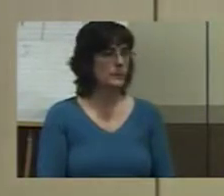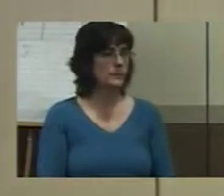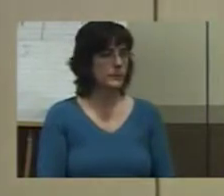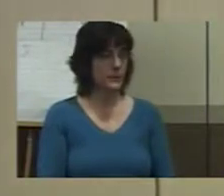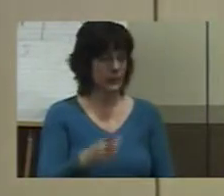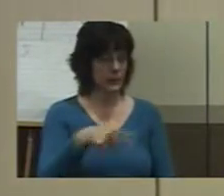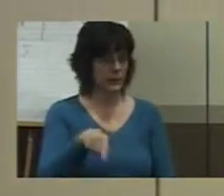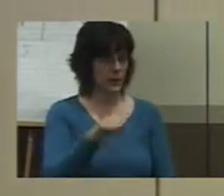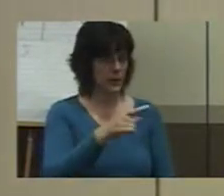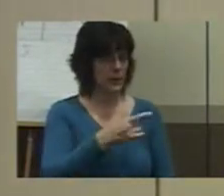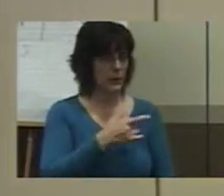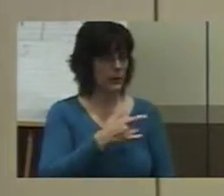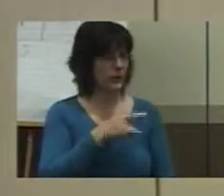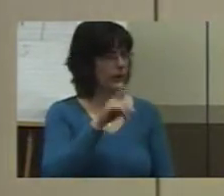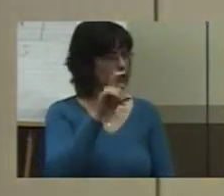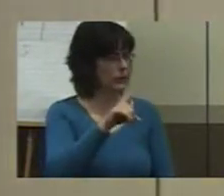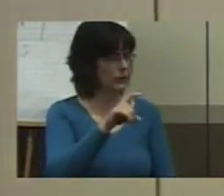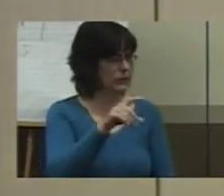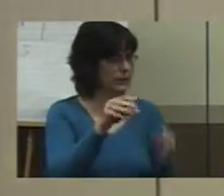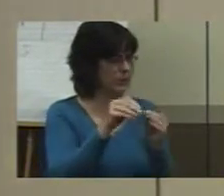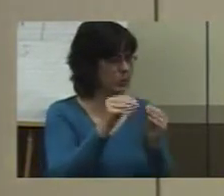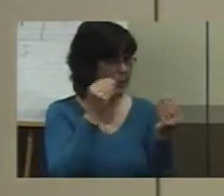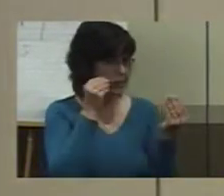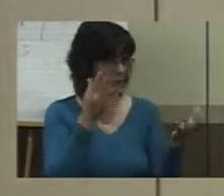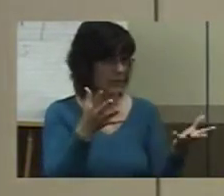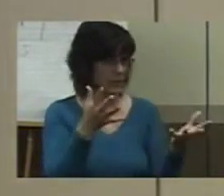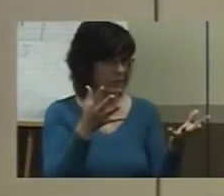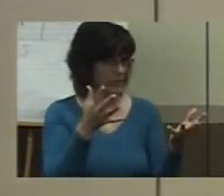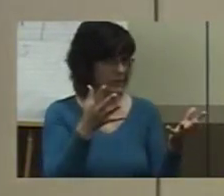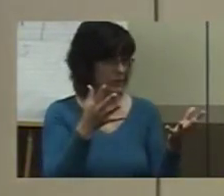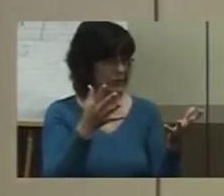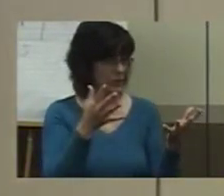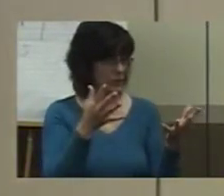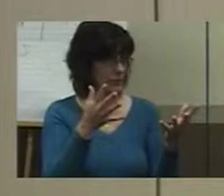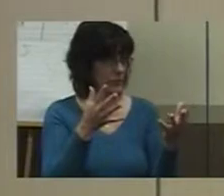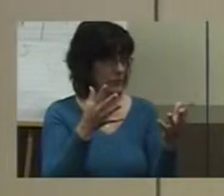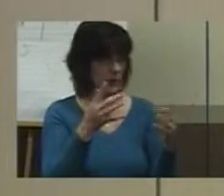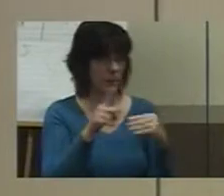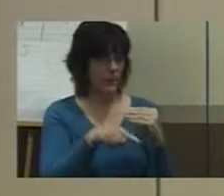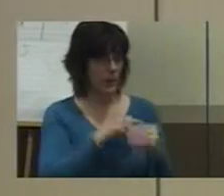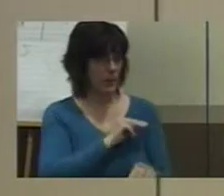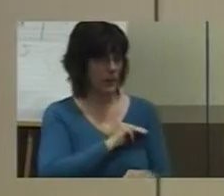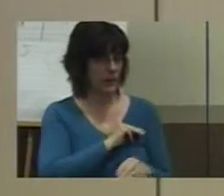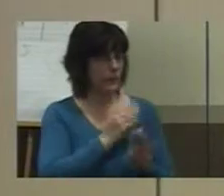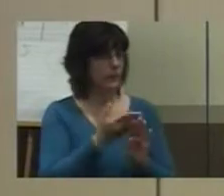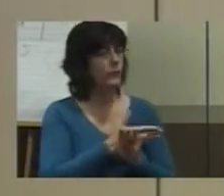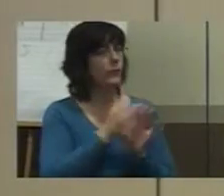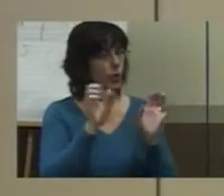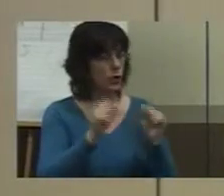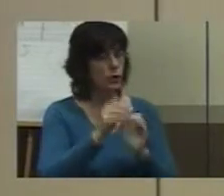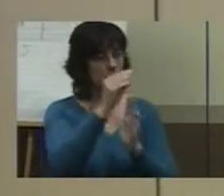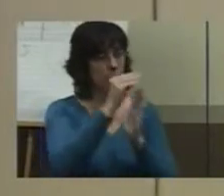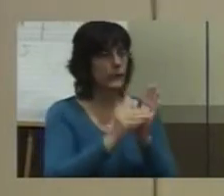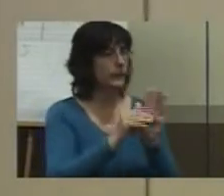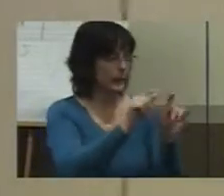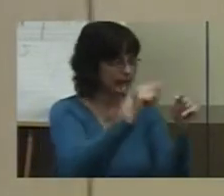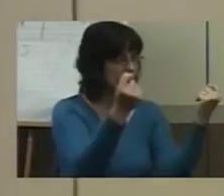Do you all feel that you need additional information about Maddie in order to start filling out